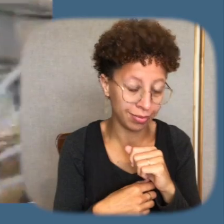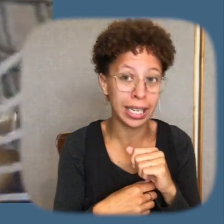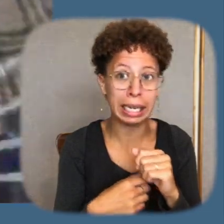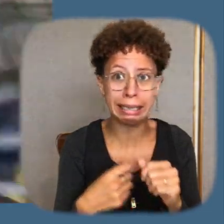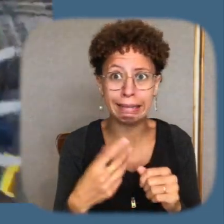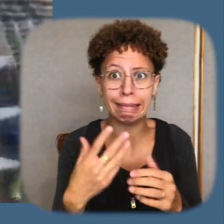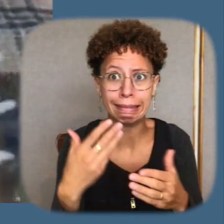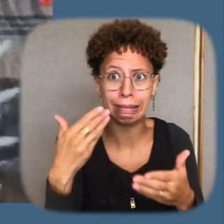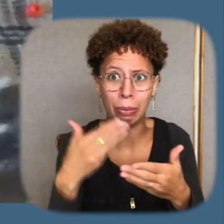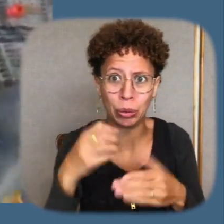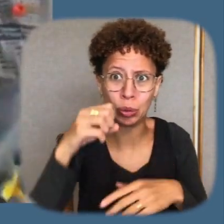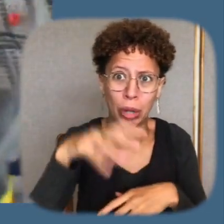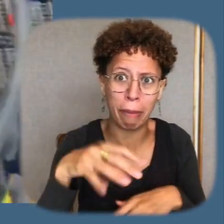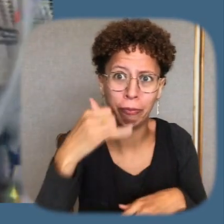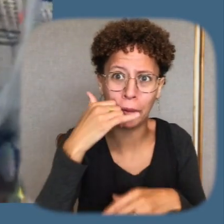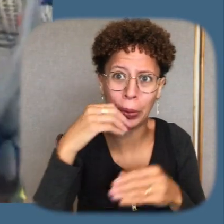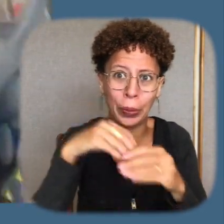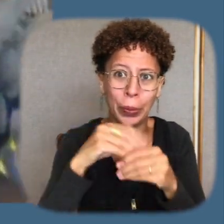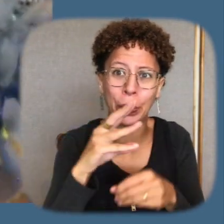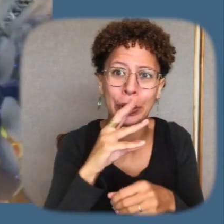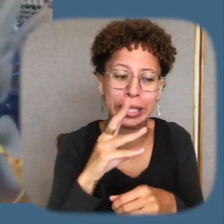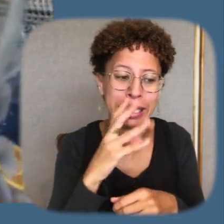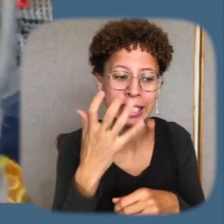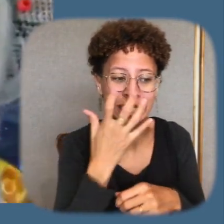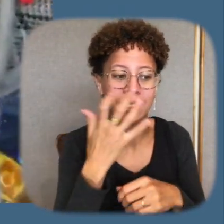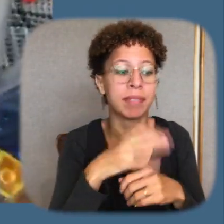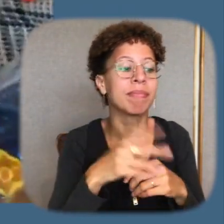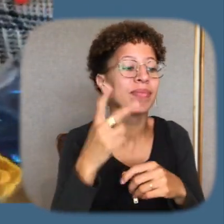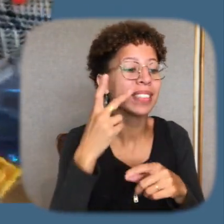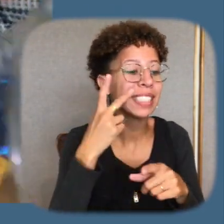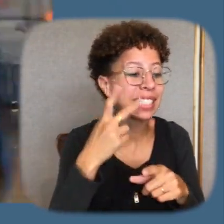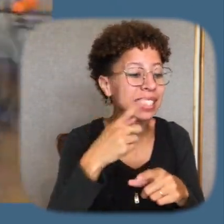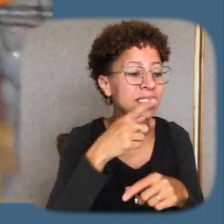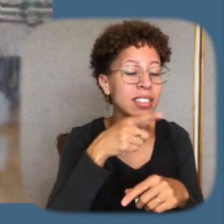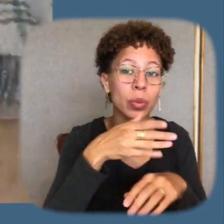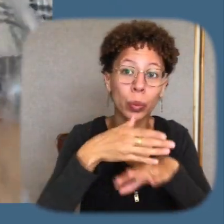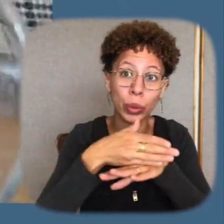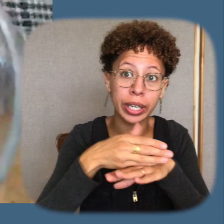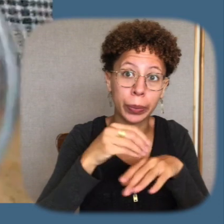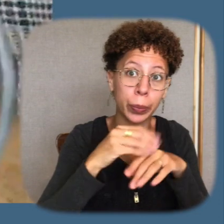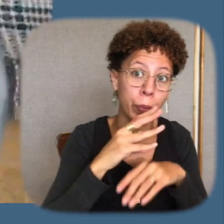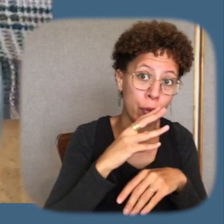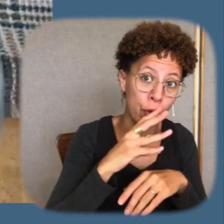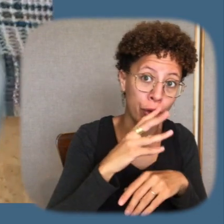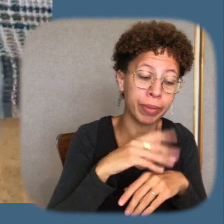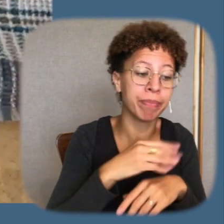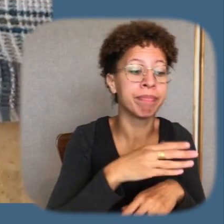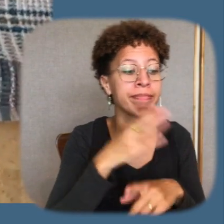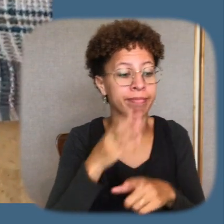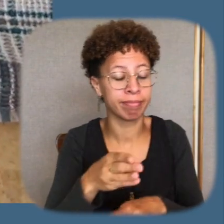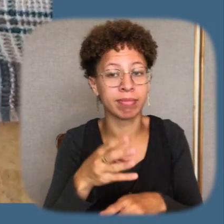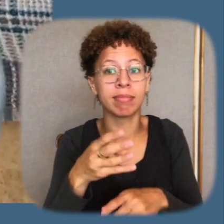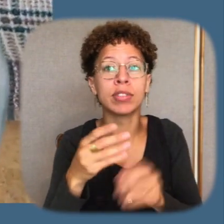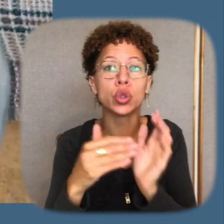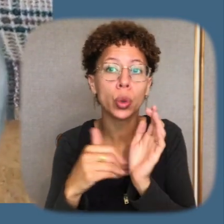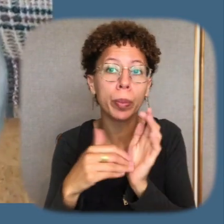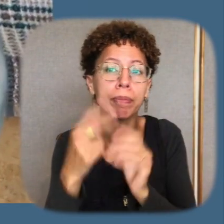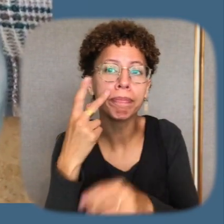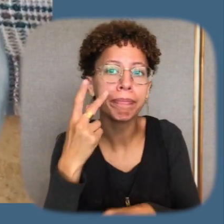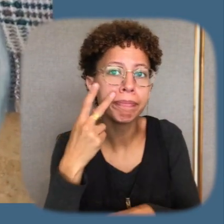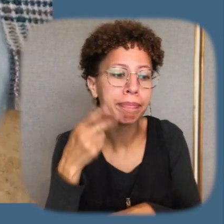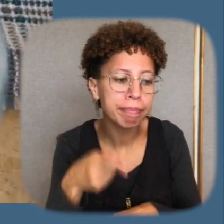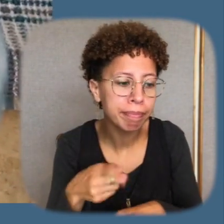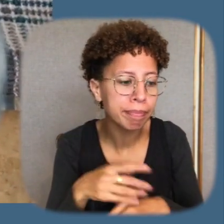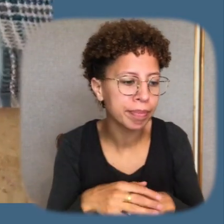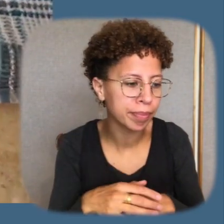I almost landed in the water. Here's the stick floating in water. Okay, can you test it in the dish liquid?